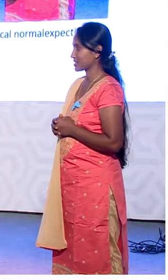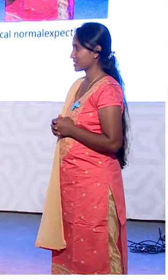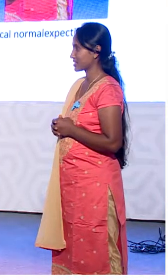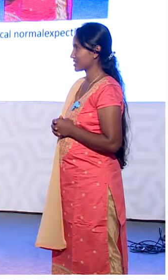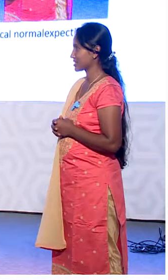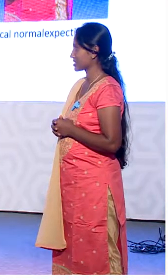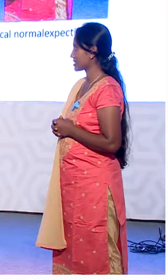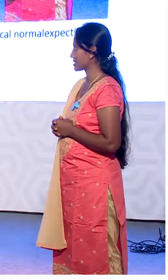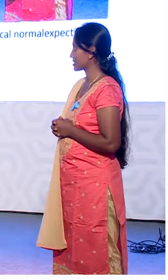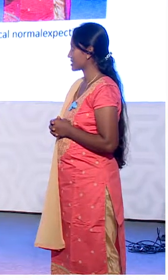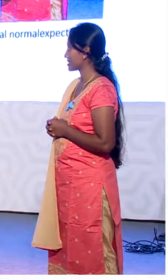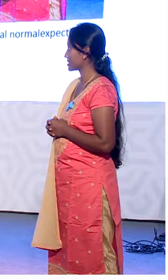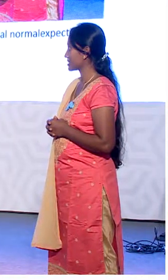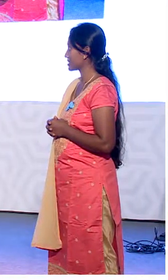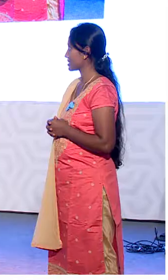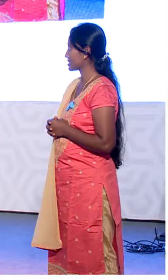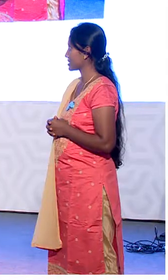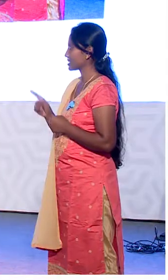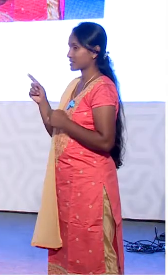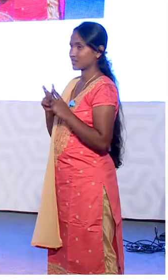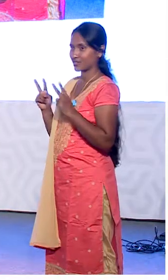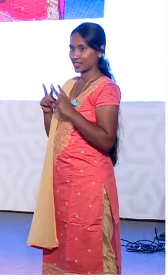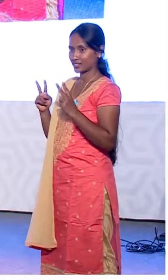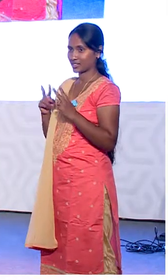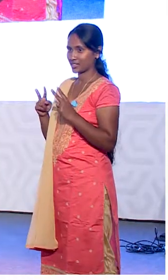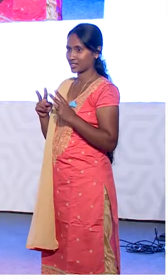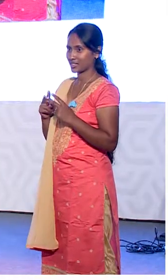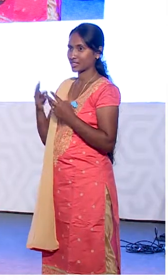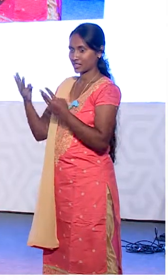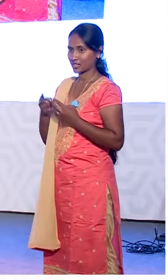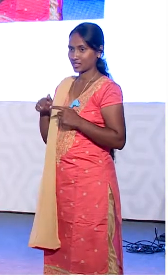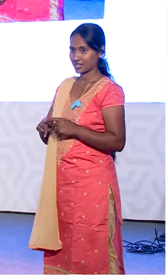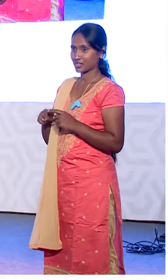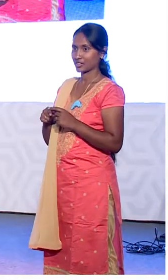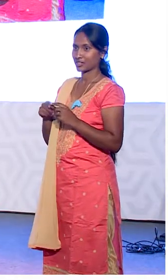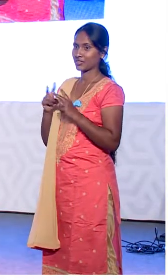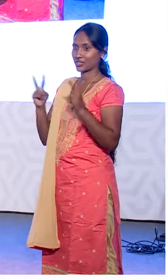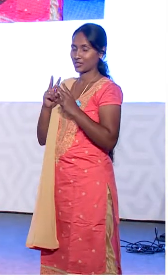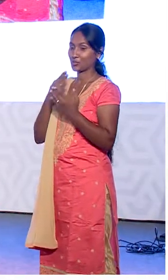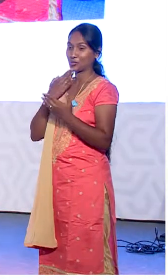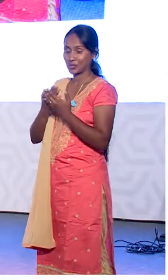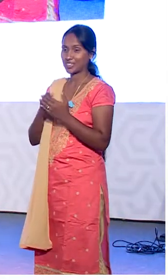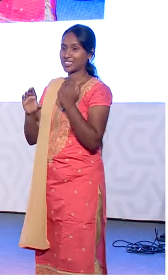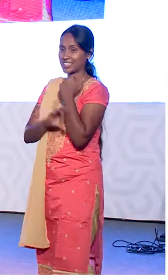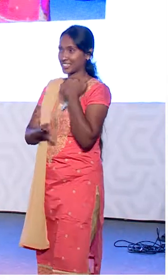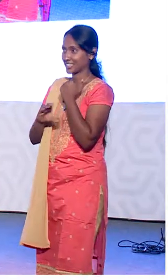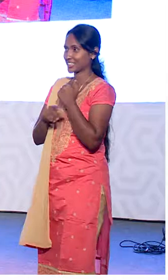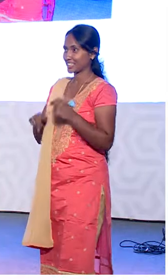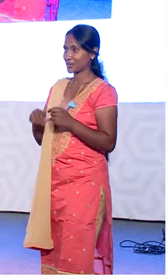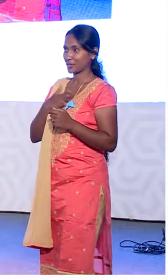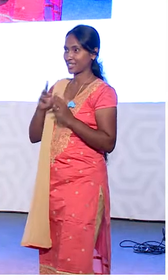Yetnebersh, and I am very, very honored to be invited to this beautiful country. In my